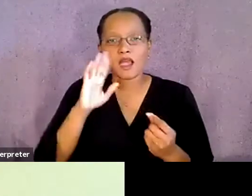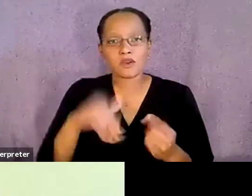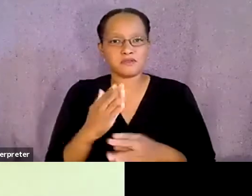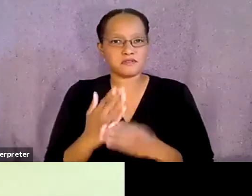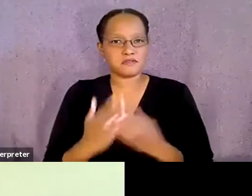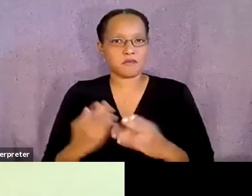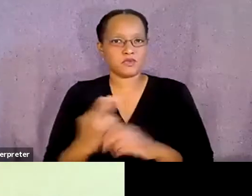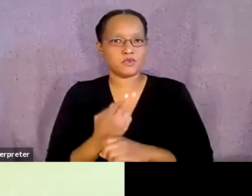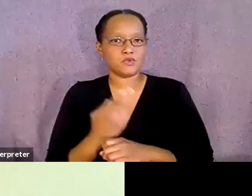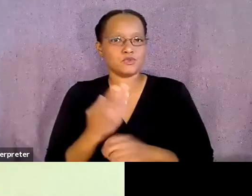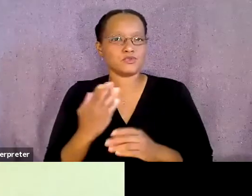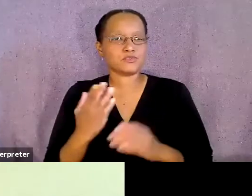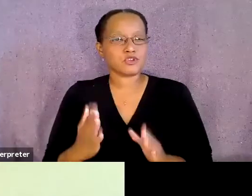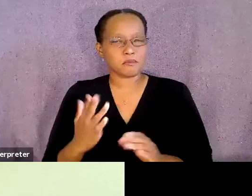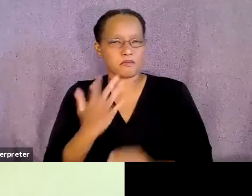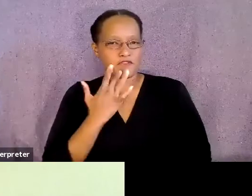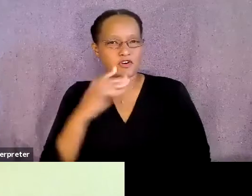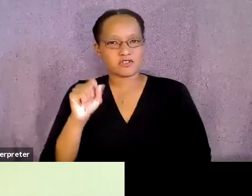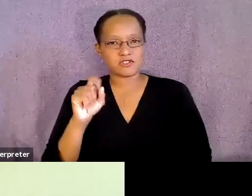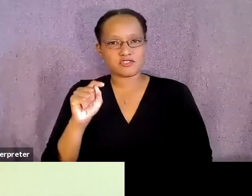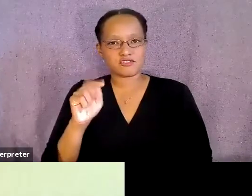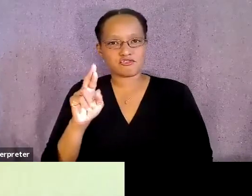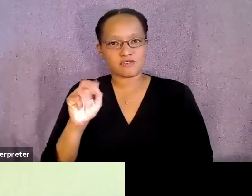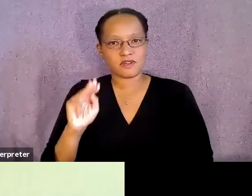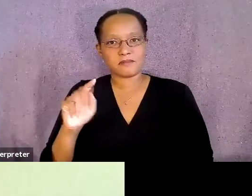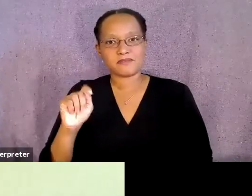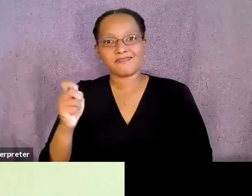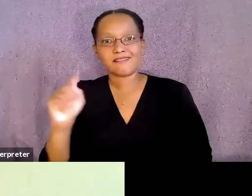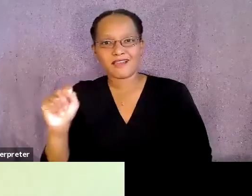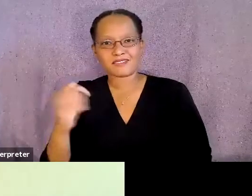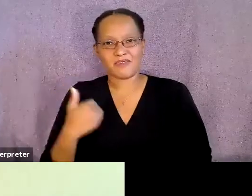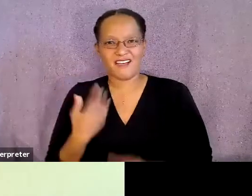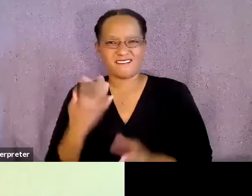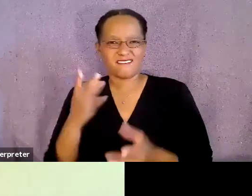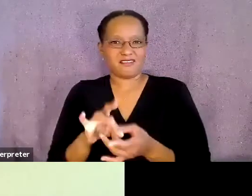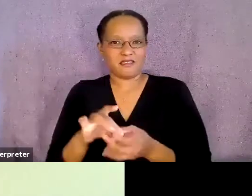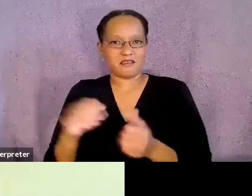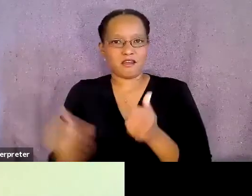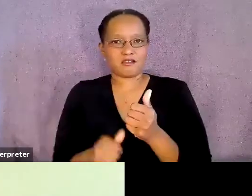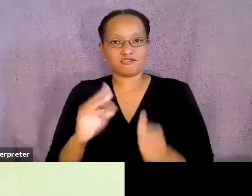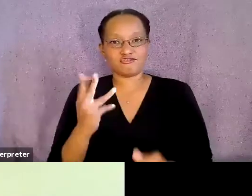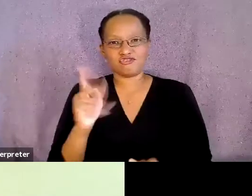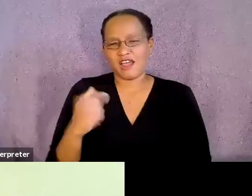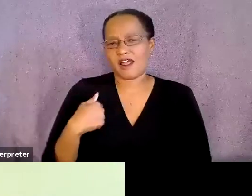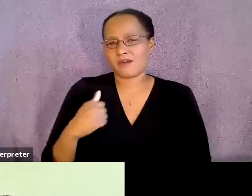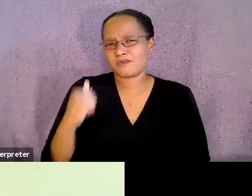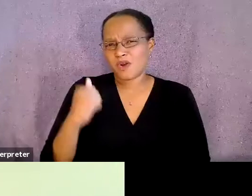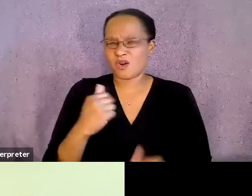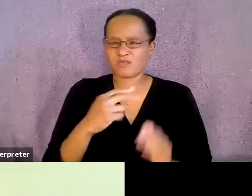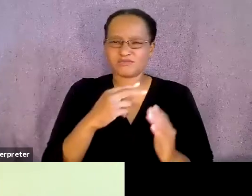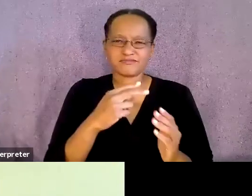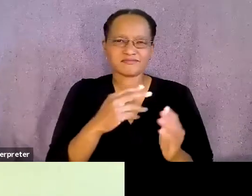stream text. So we've posted the stream text link. I'm not going to repeat it aloud because it's sent in the email